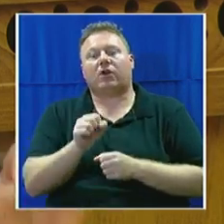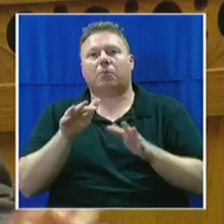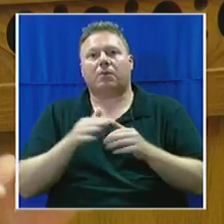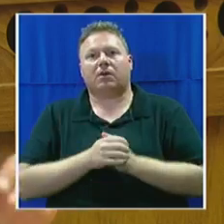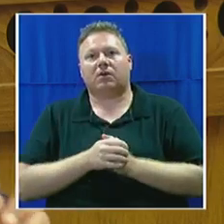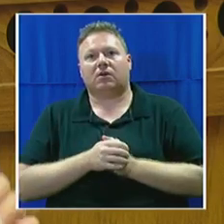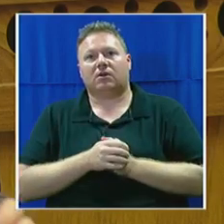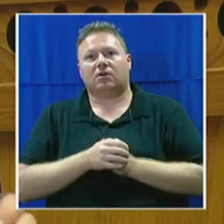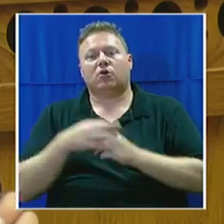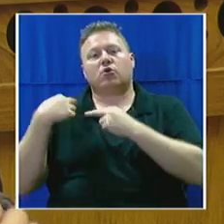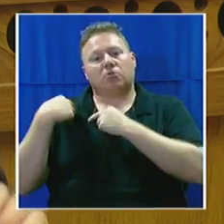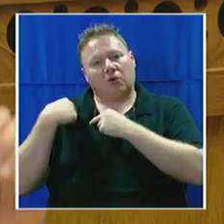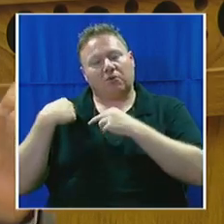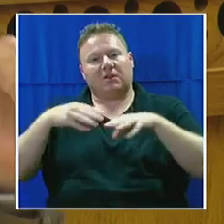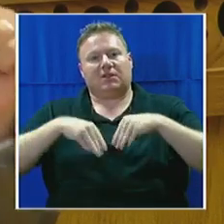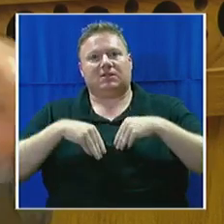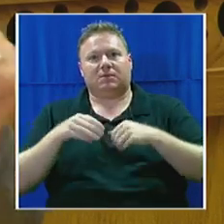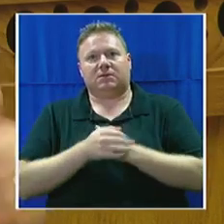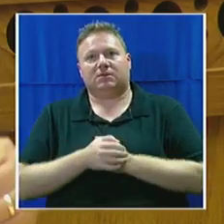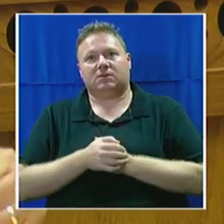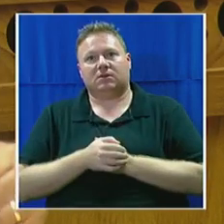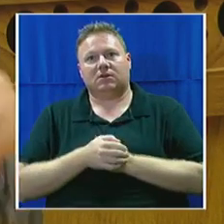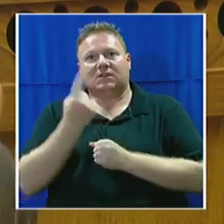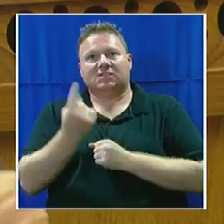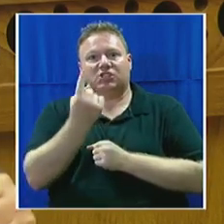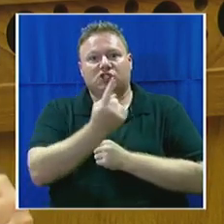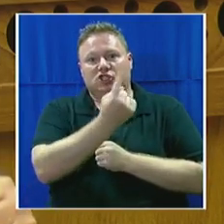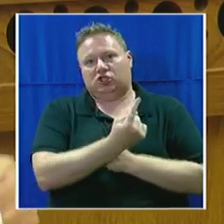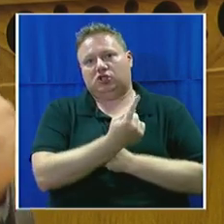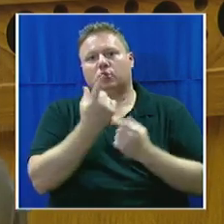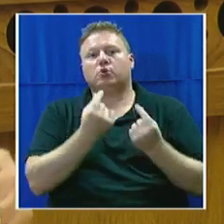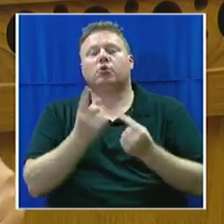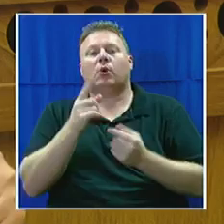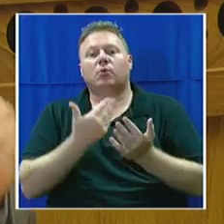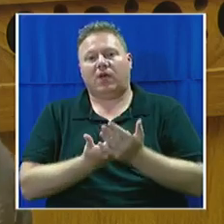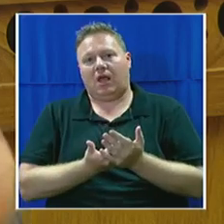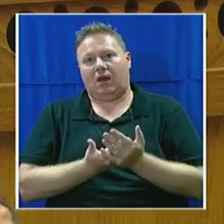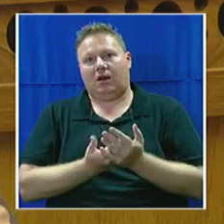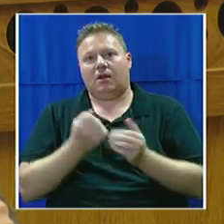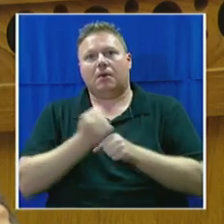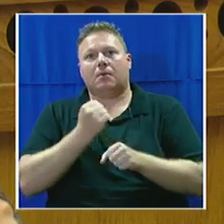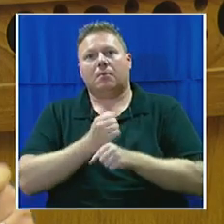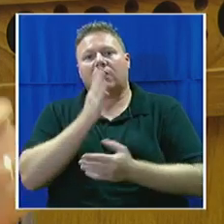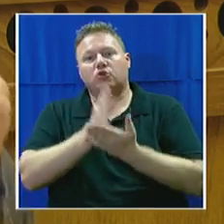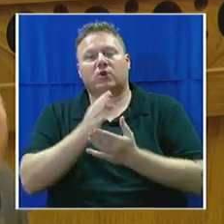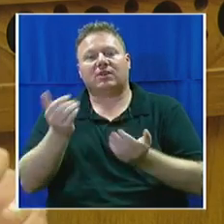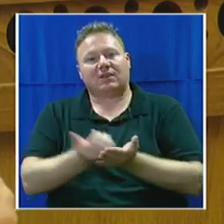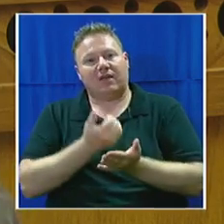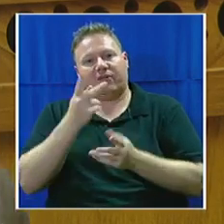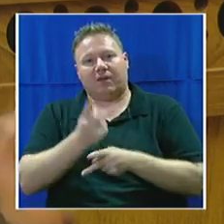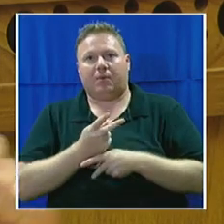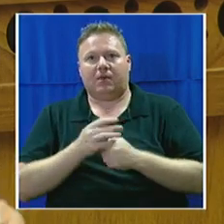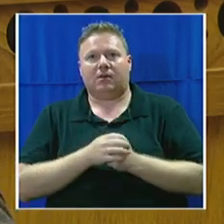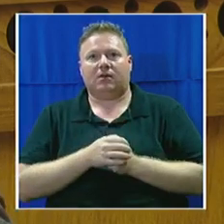take collective responsibility where we each do what we can to ensure that we stay safe and